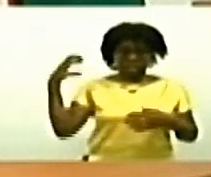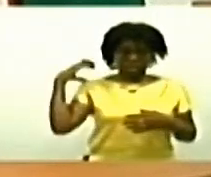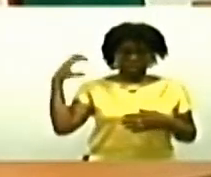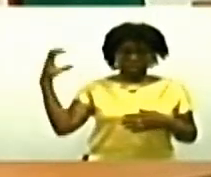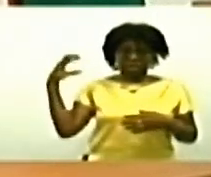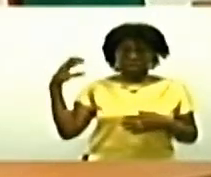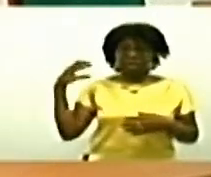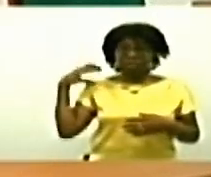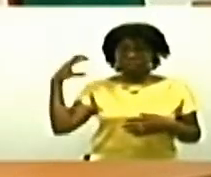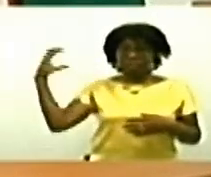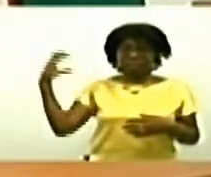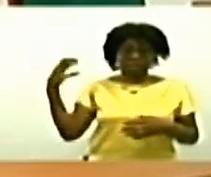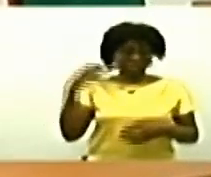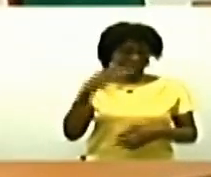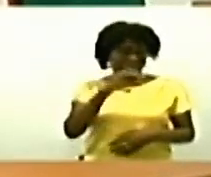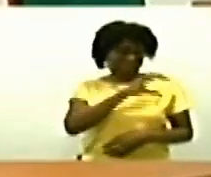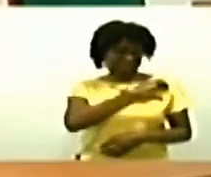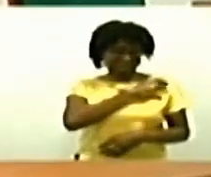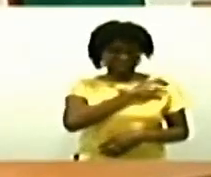And